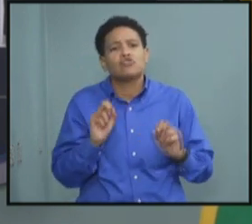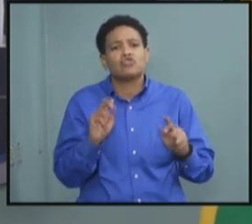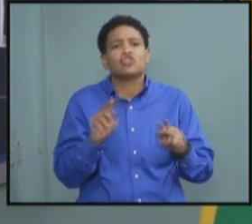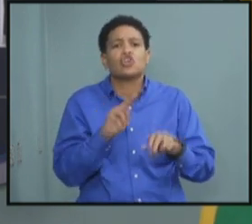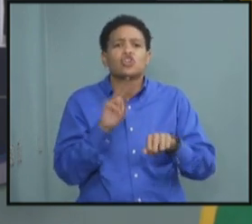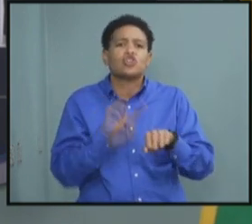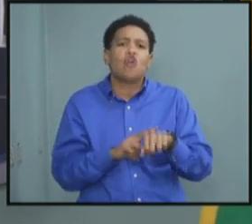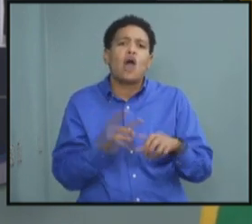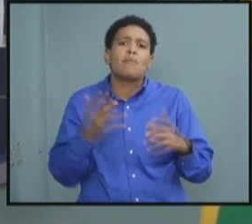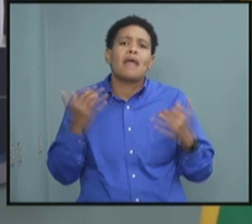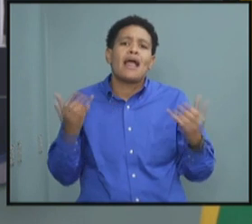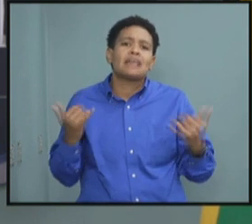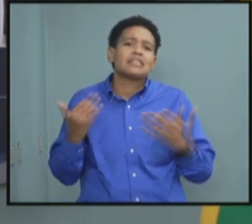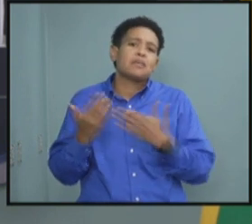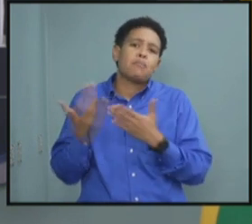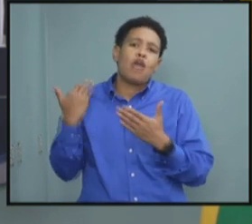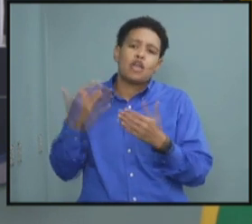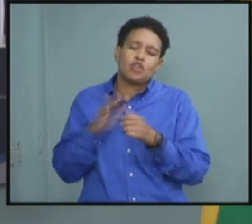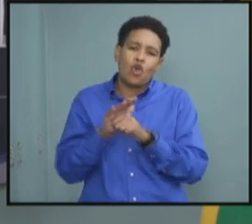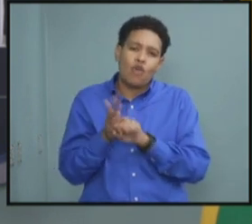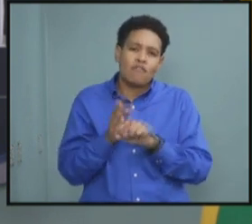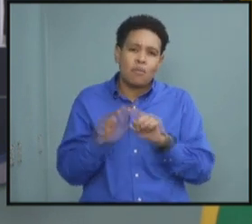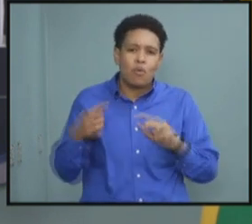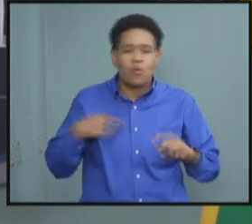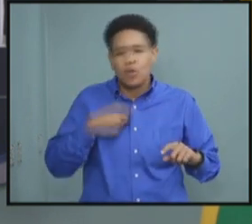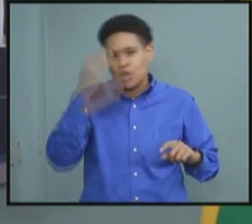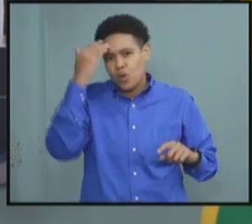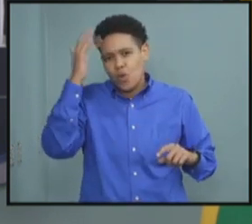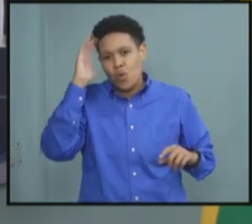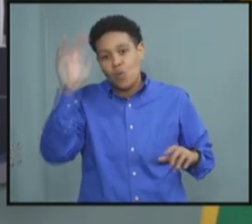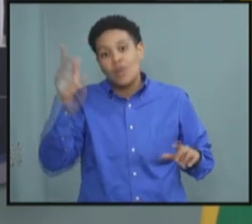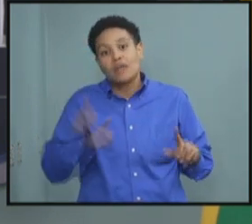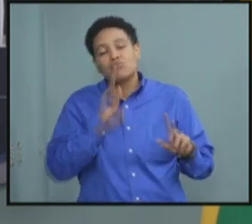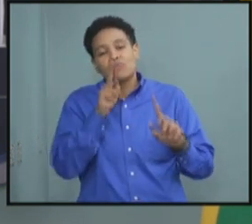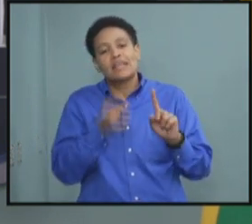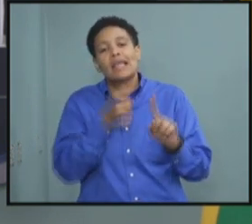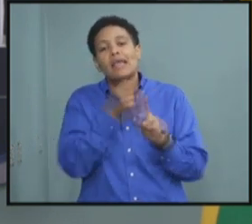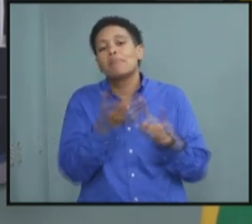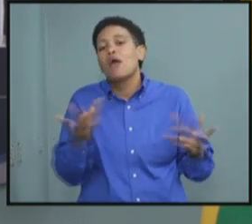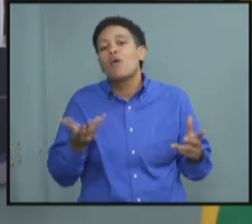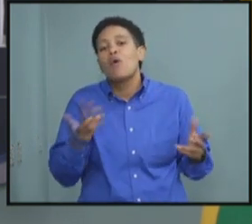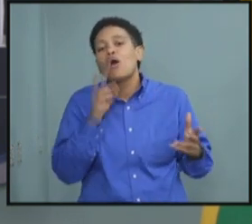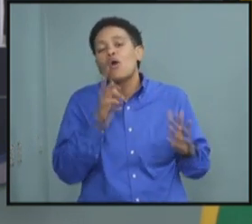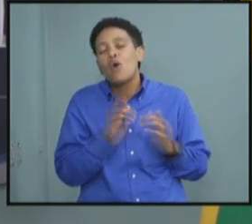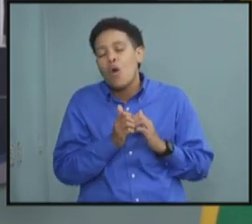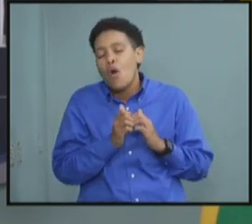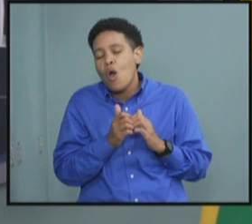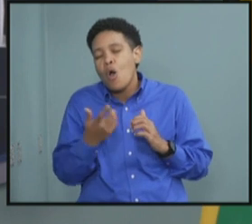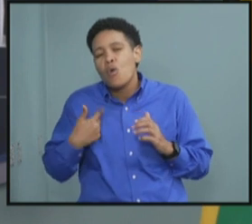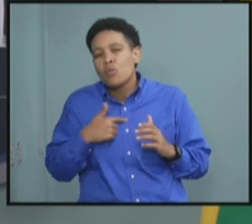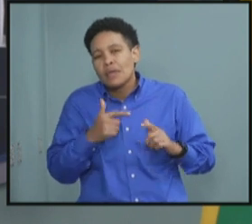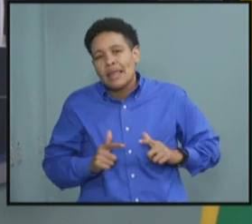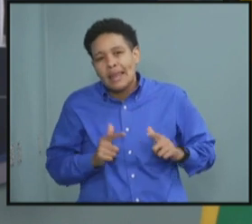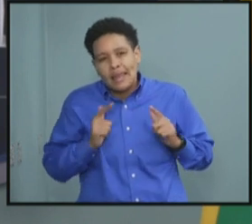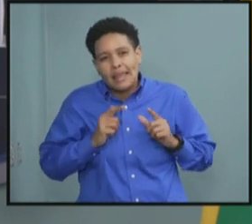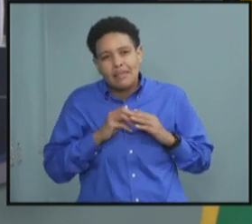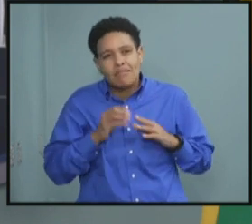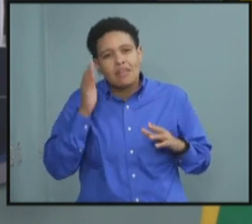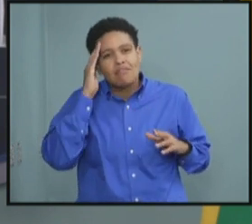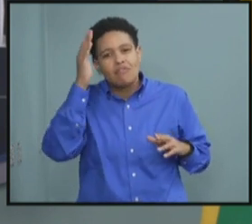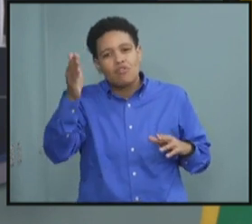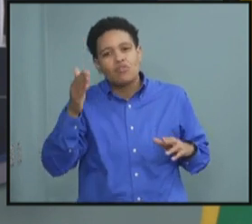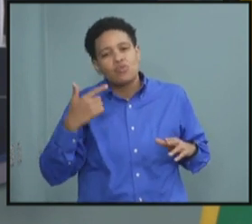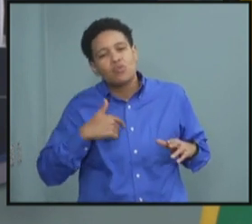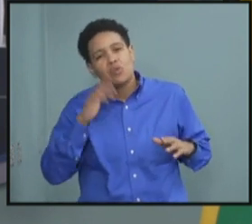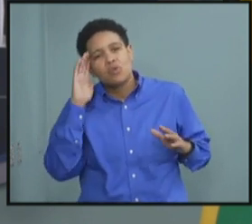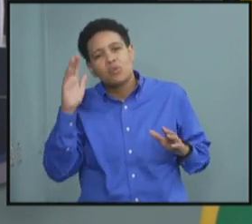state that existed prior to COVID. But we know that it is going to impact on the way we live in the future. So we